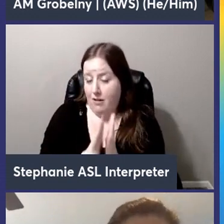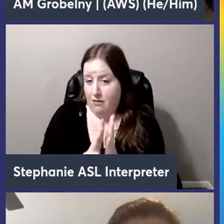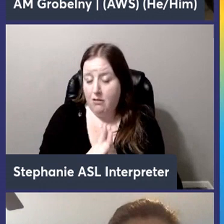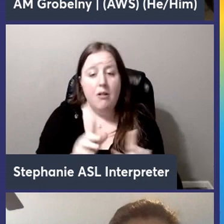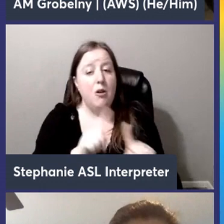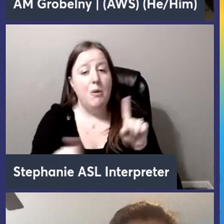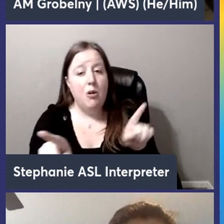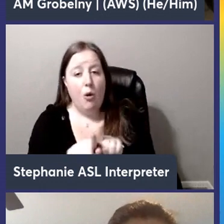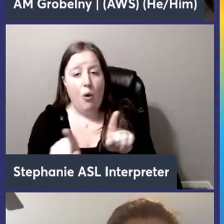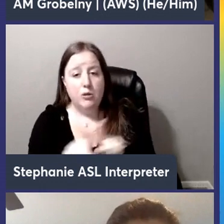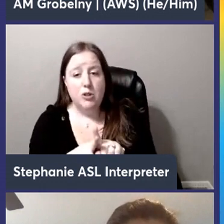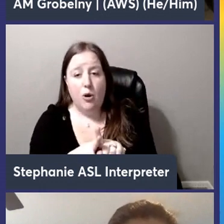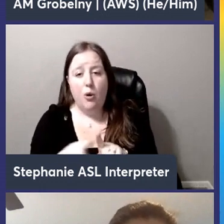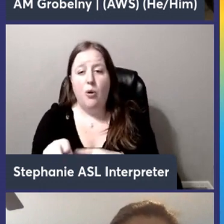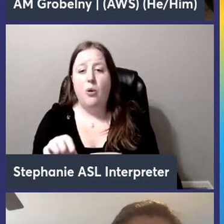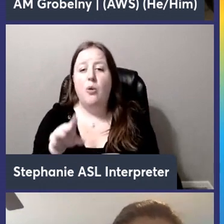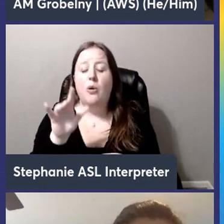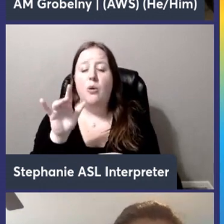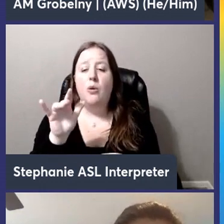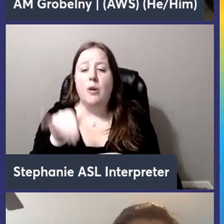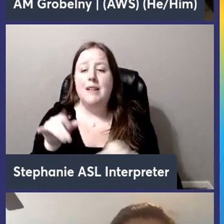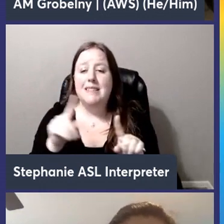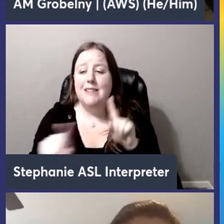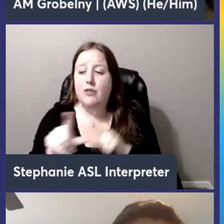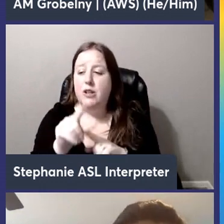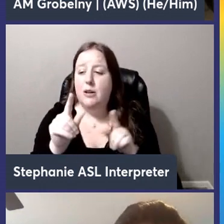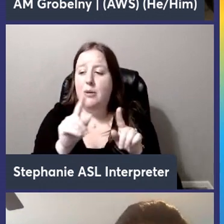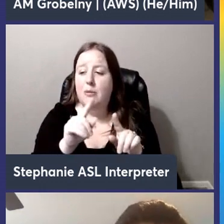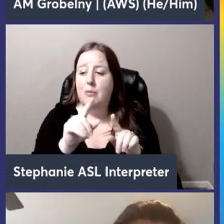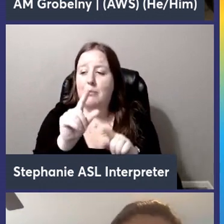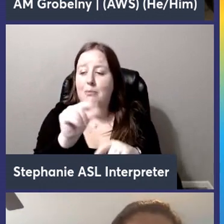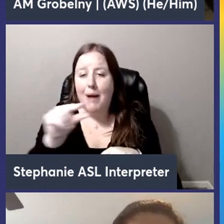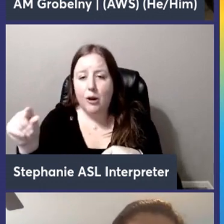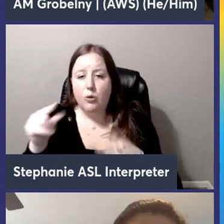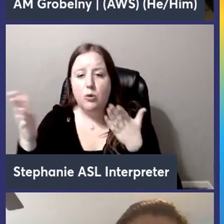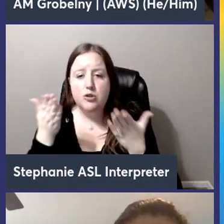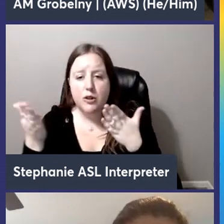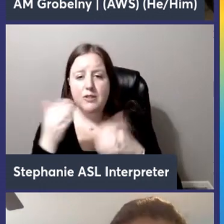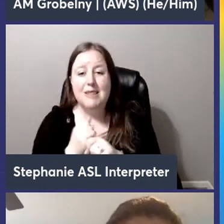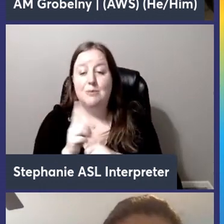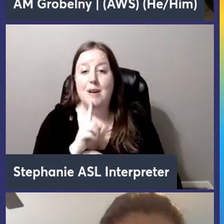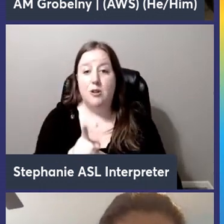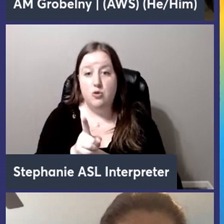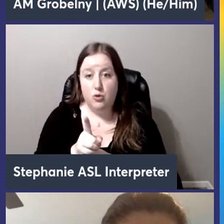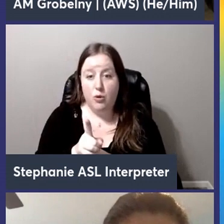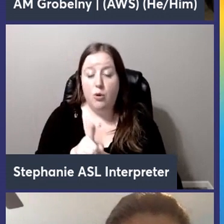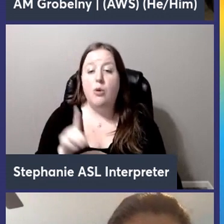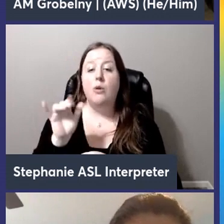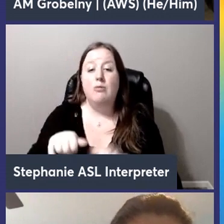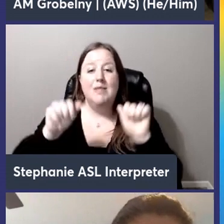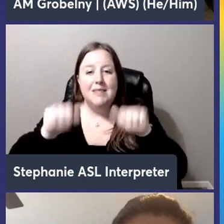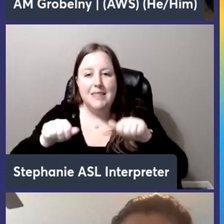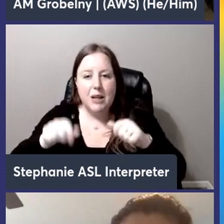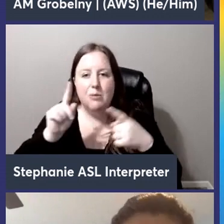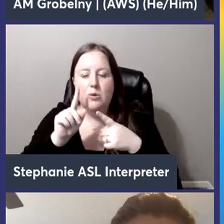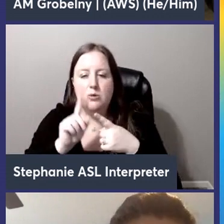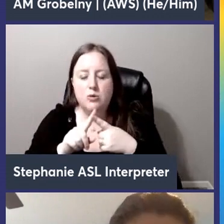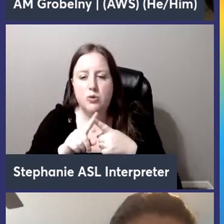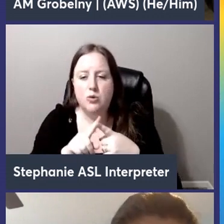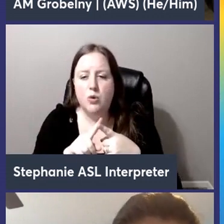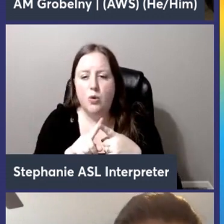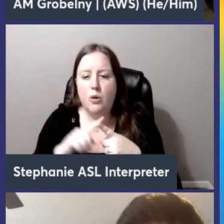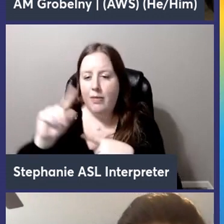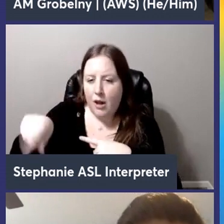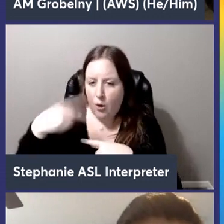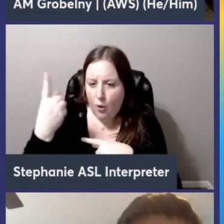it's also the east west between different microservices. We're making sure that, you know, it's able to that only